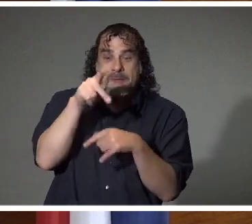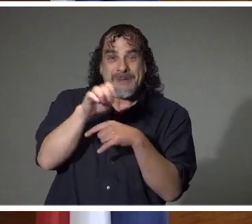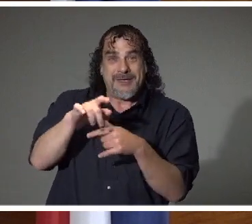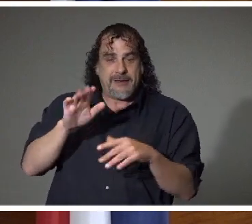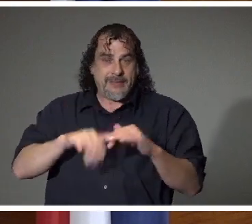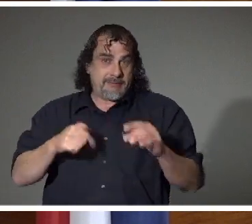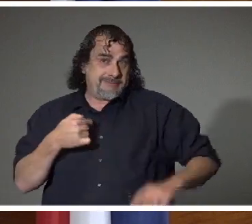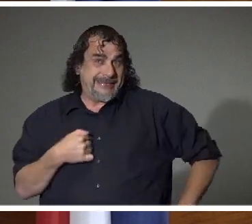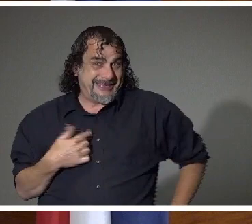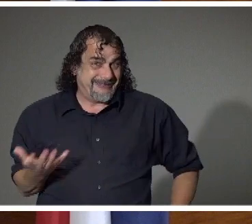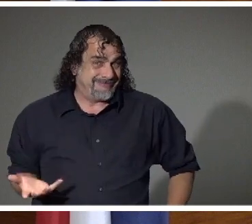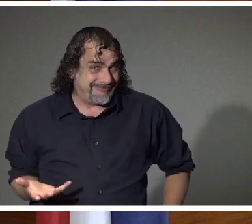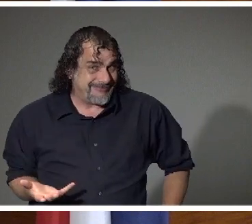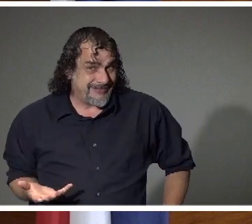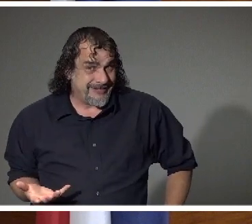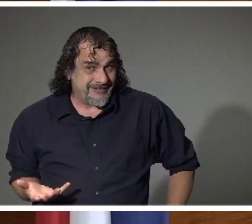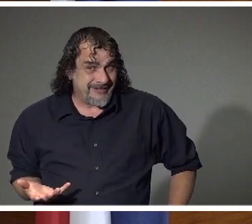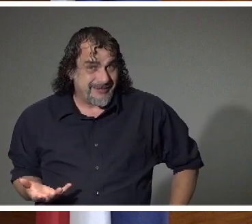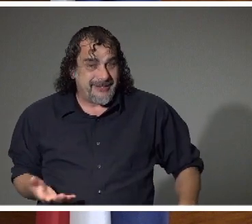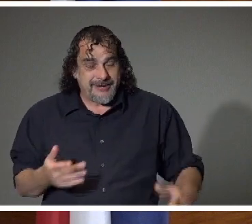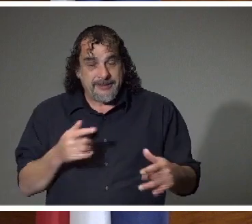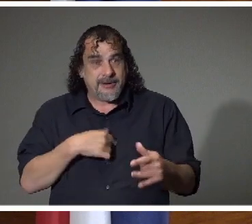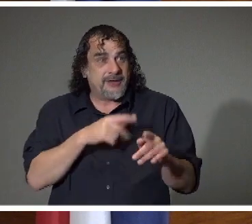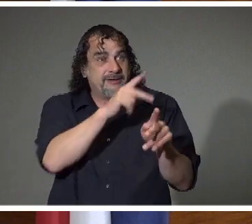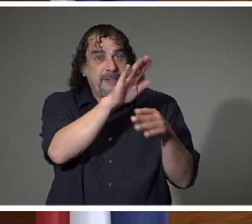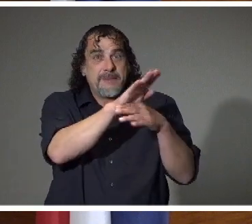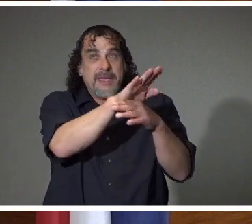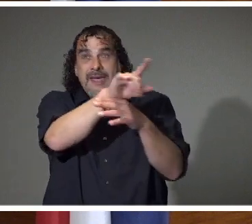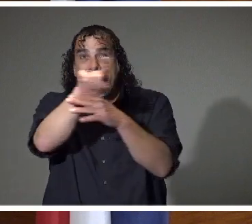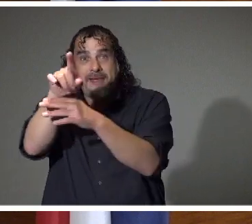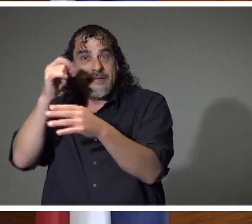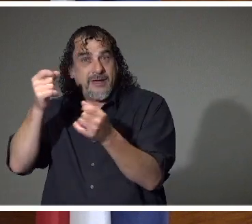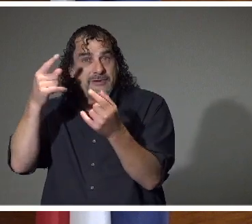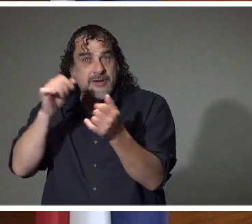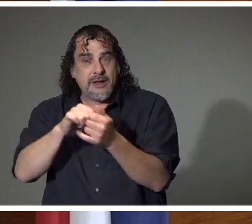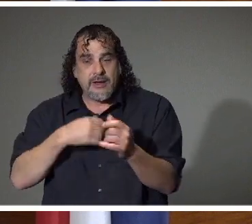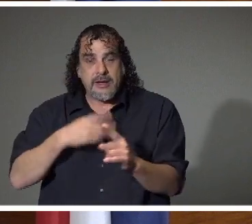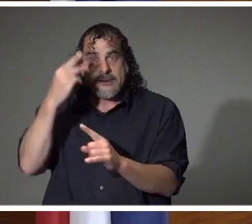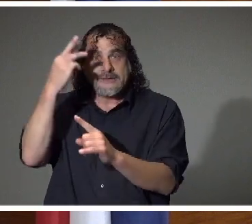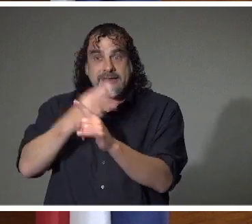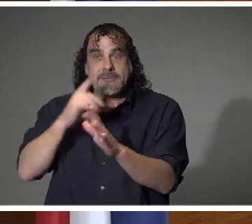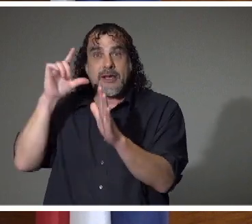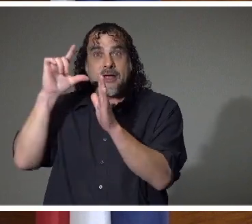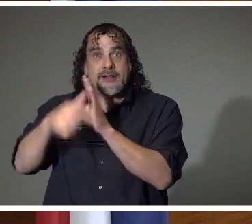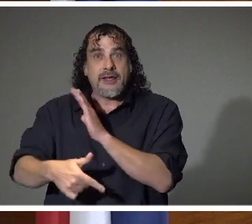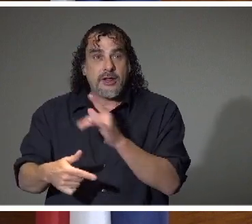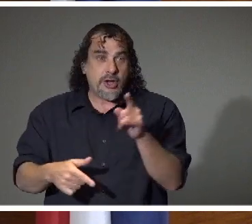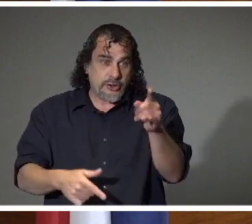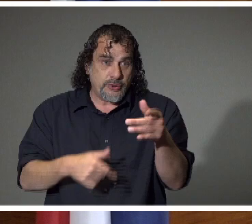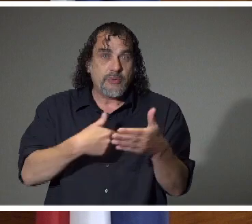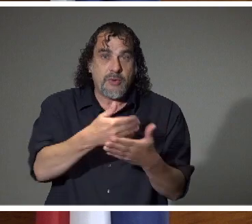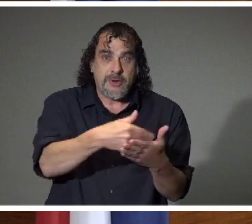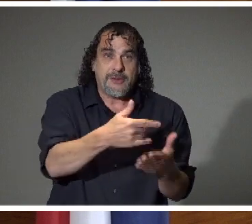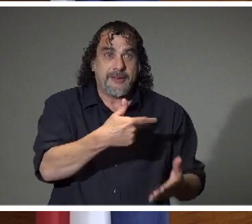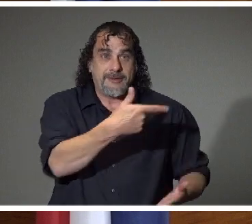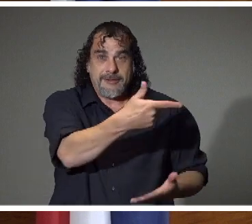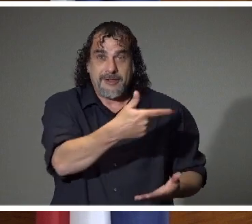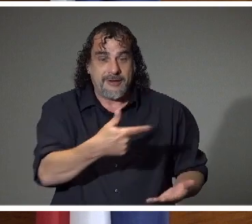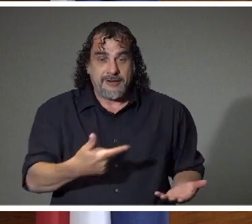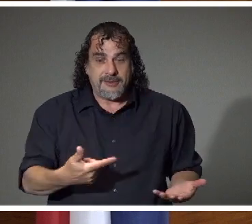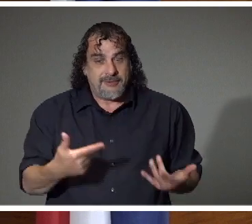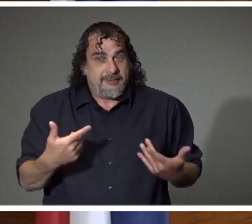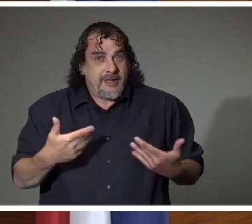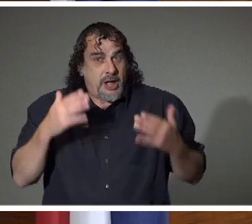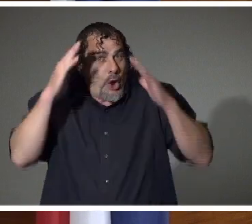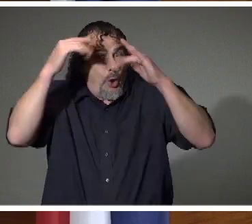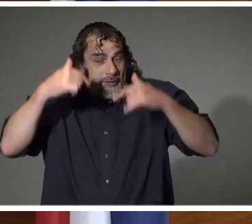I do, because what the suppliers in the marketplace understand is 6 months from now, you're going to still be buying PPE.